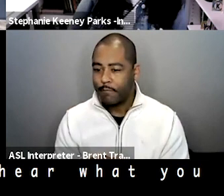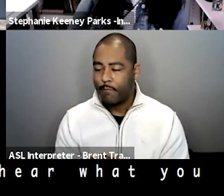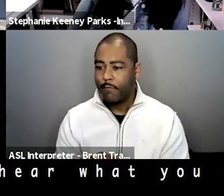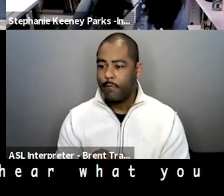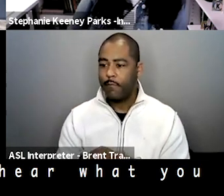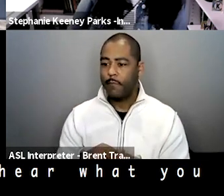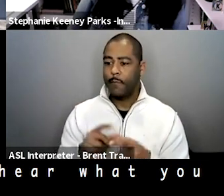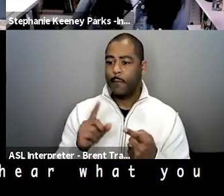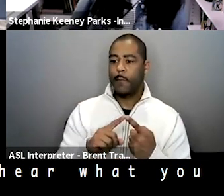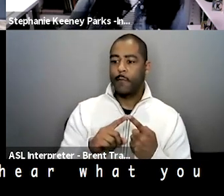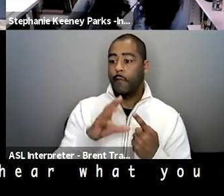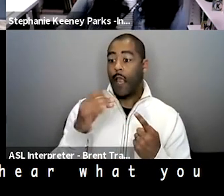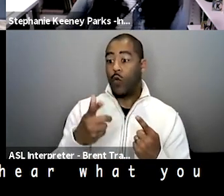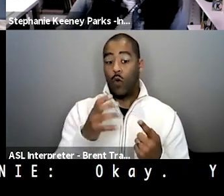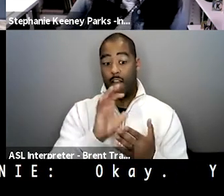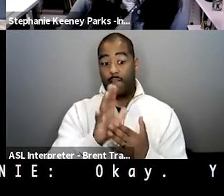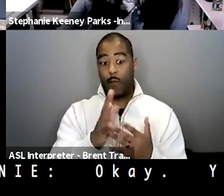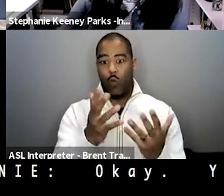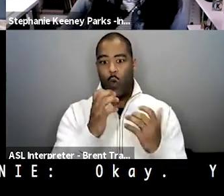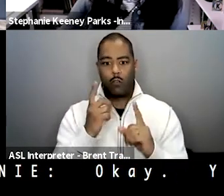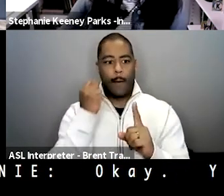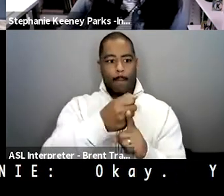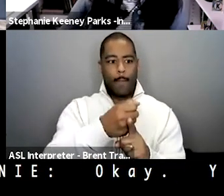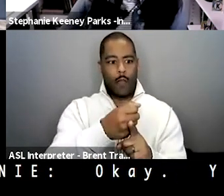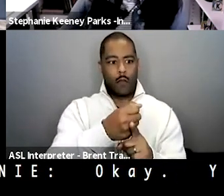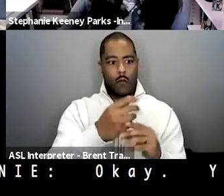Stephanie, I'd love to hear what you think.